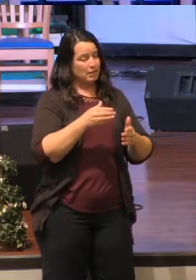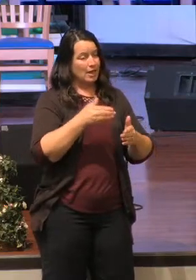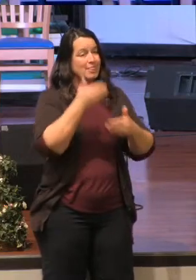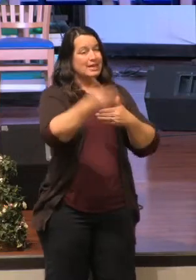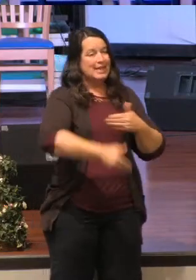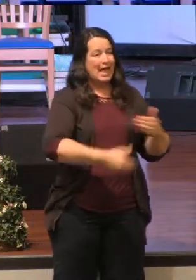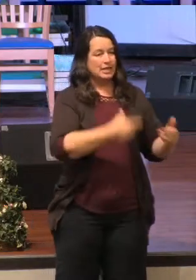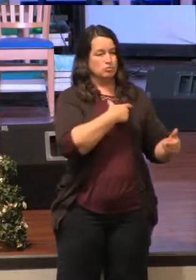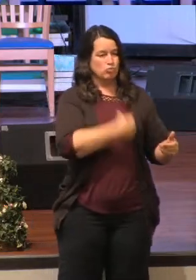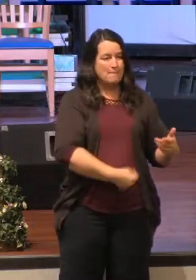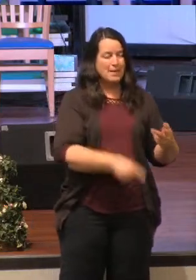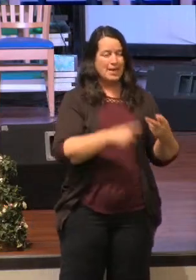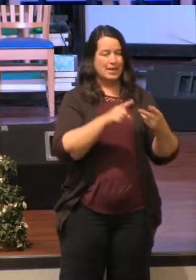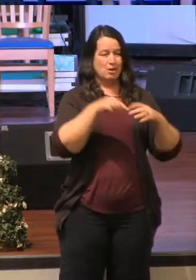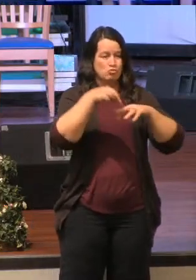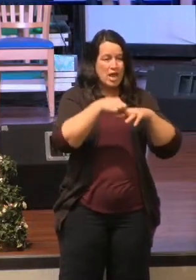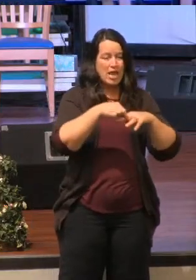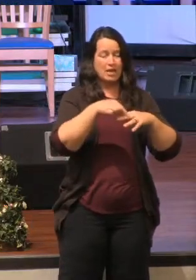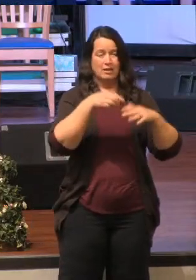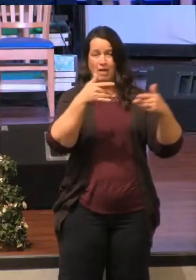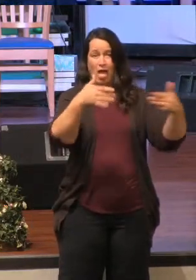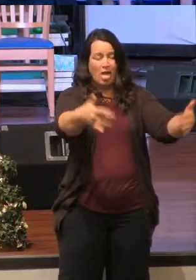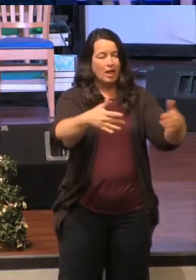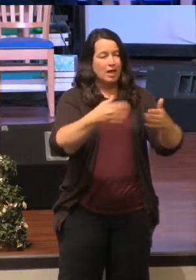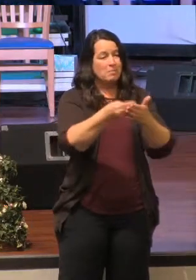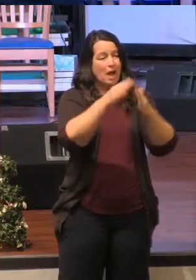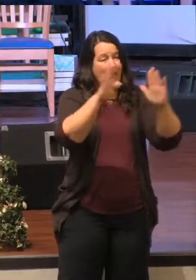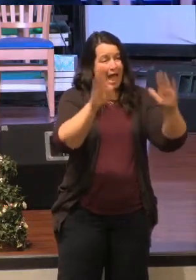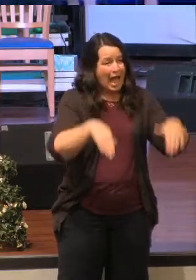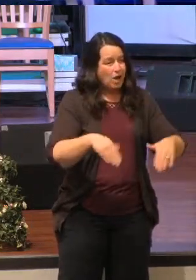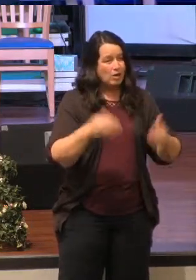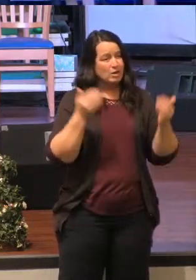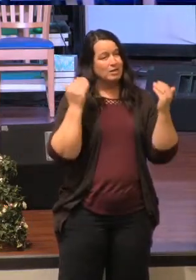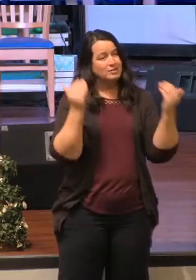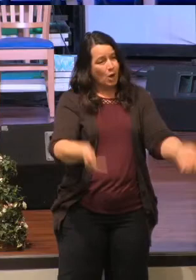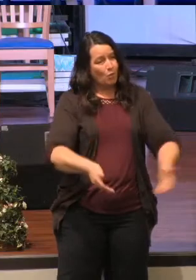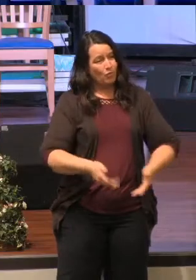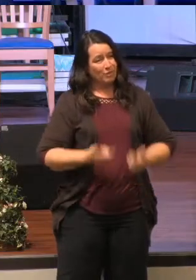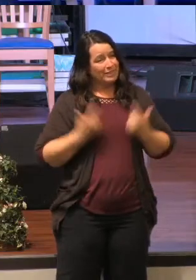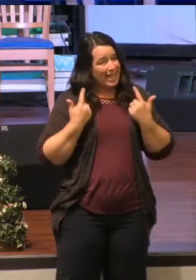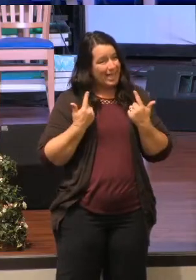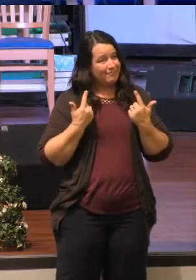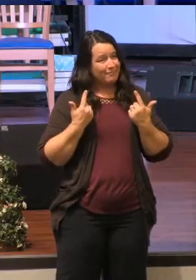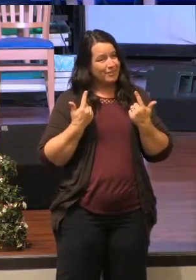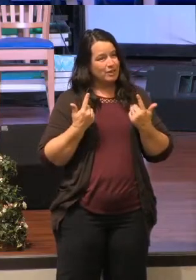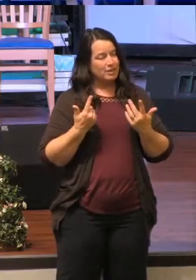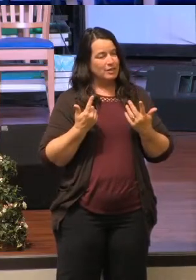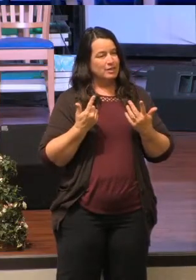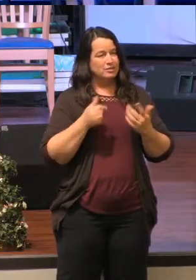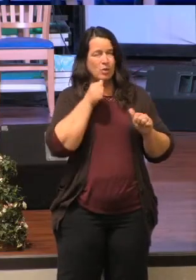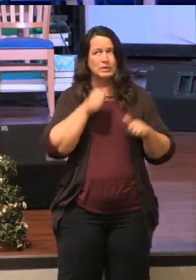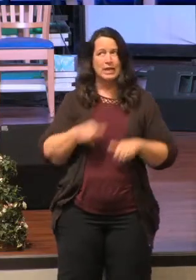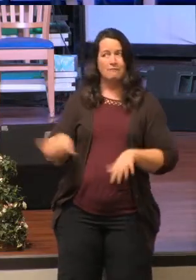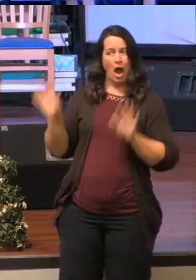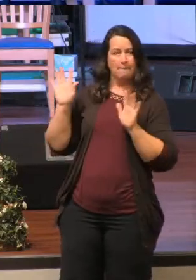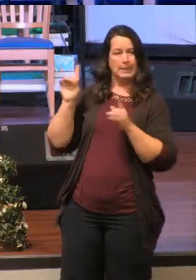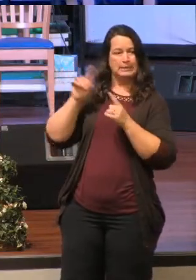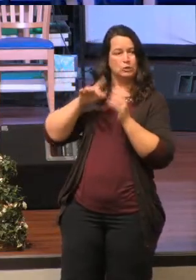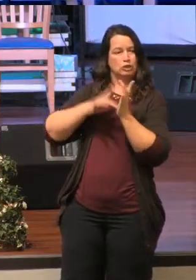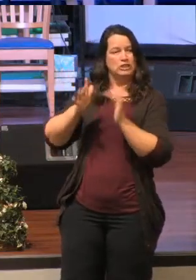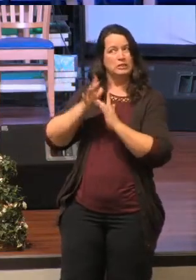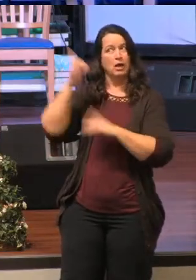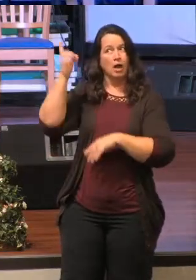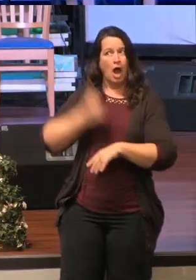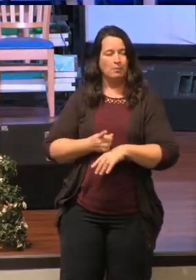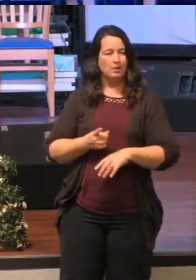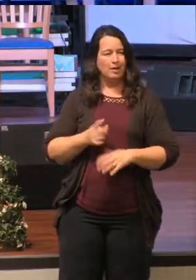ask that girl to marry you. Go forward and live. Don't. No one asks you to cave it out until Jesus comes. But just realize this is not all we get,